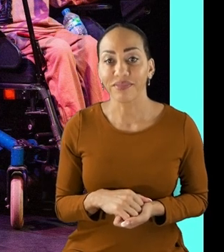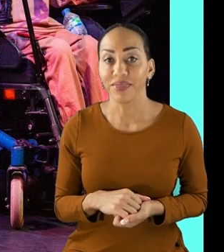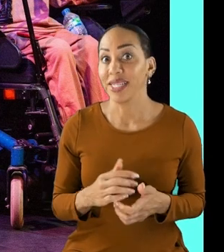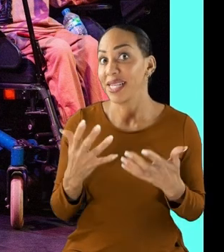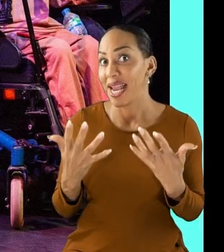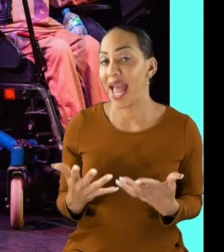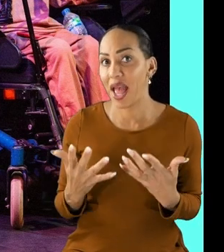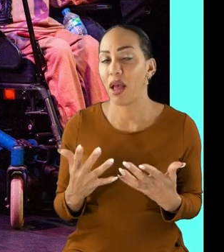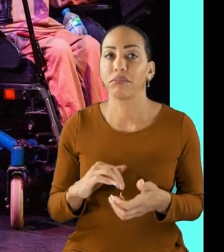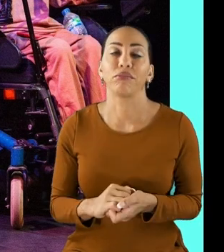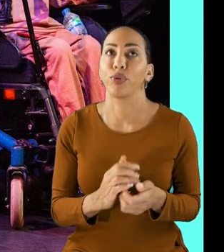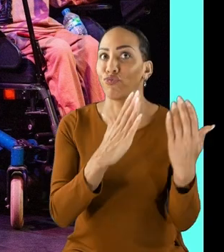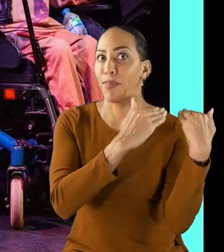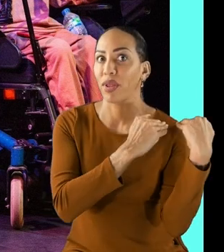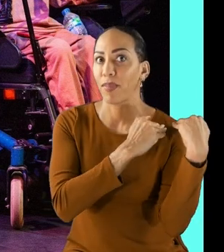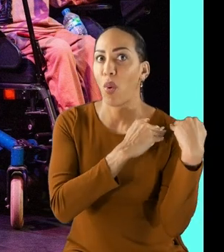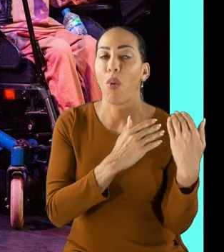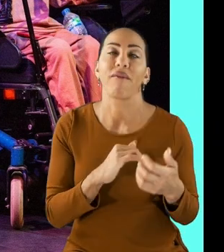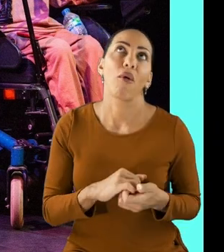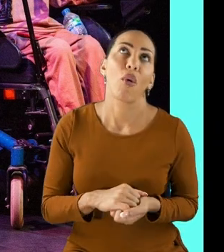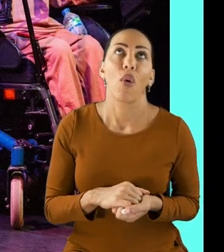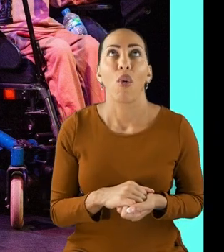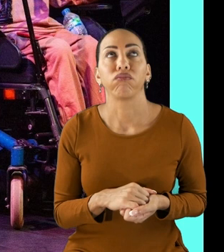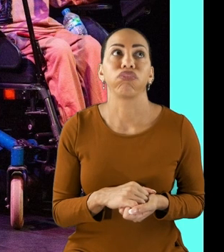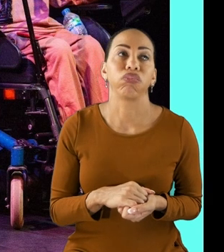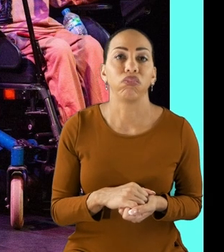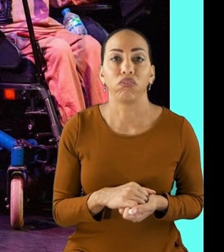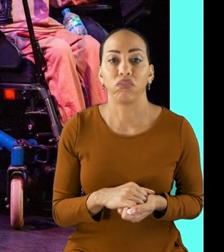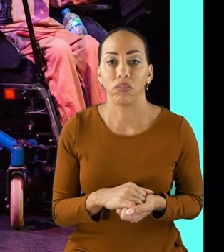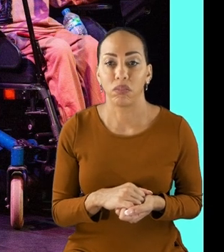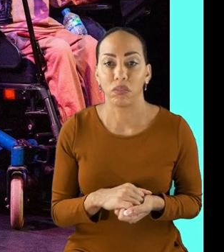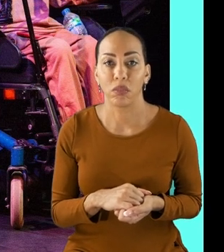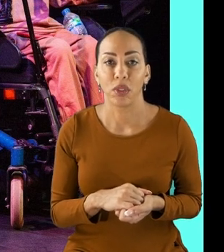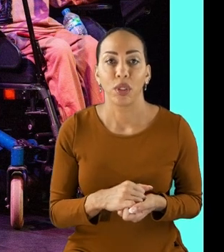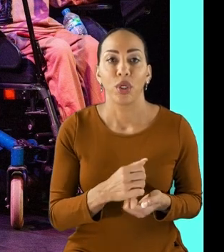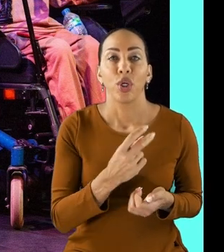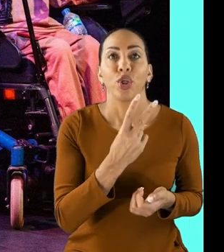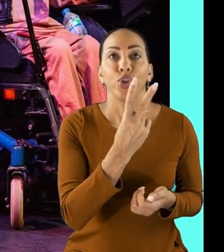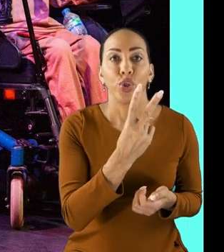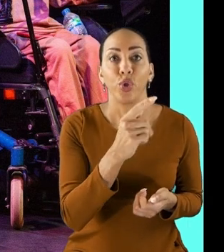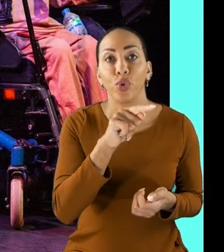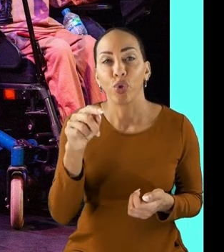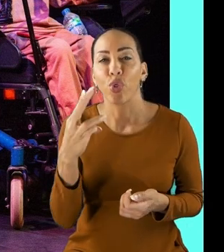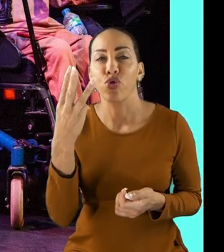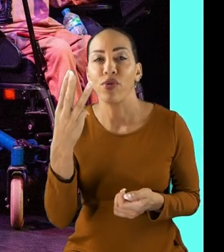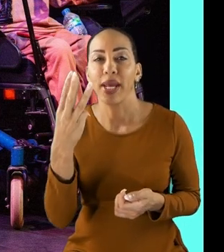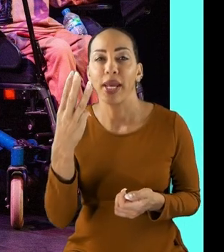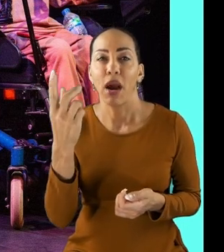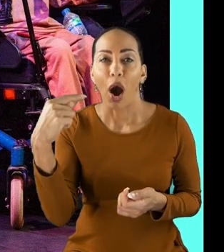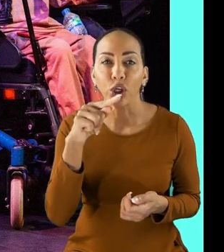pretty big, I'd say like probably £200,000 to £300,000 of budget in a year,